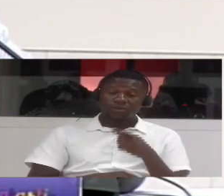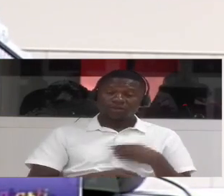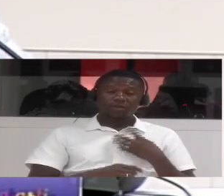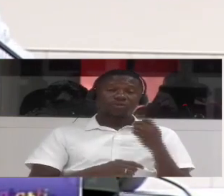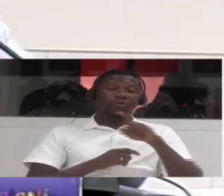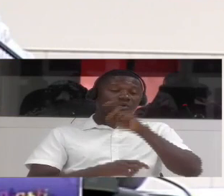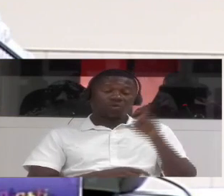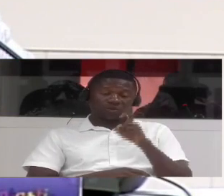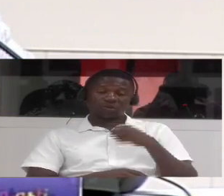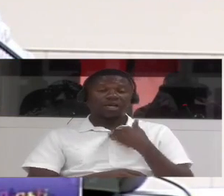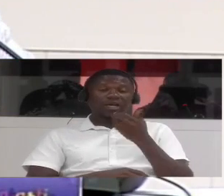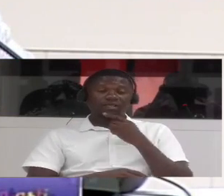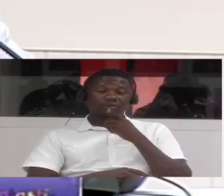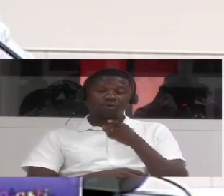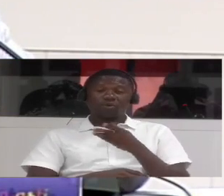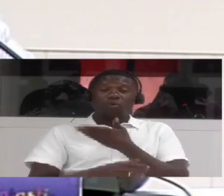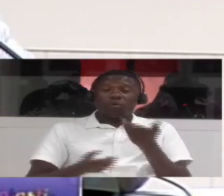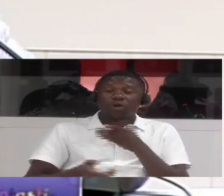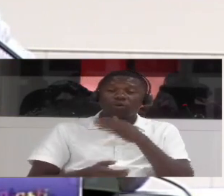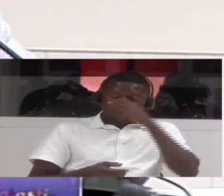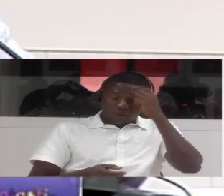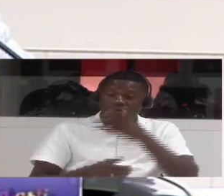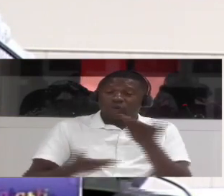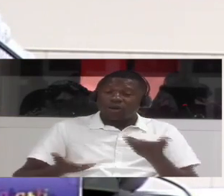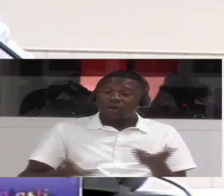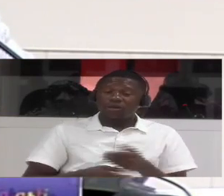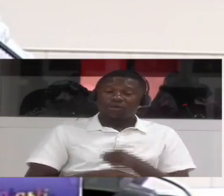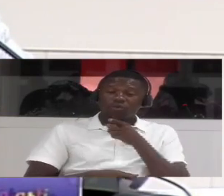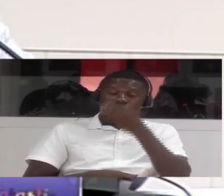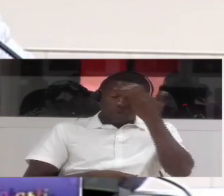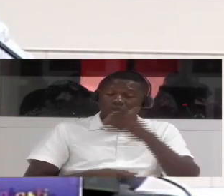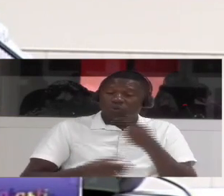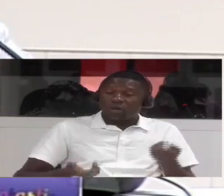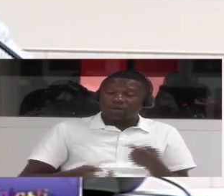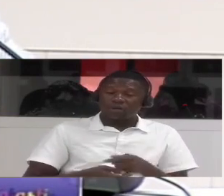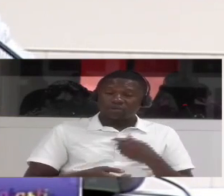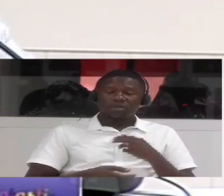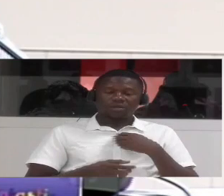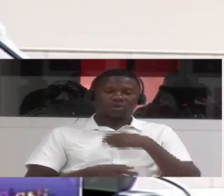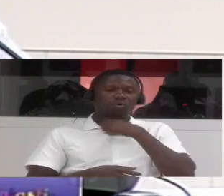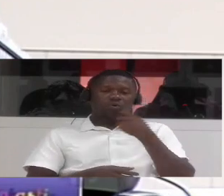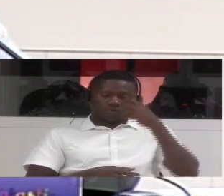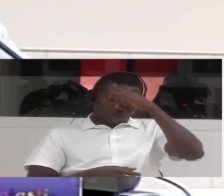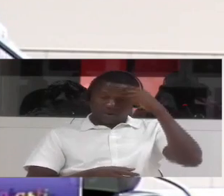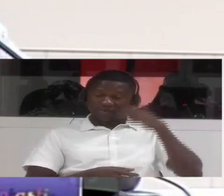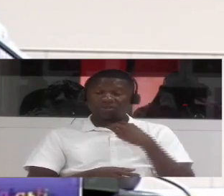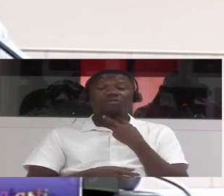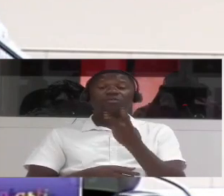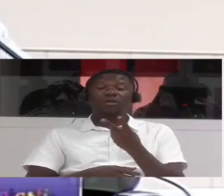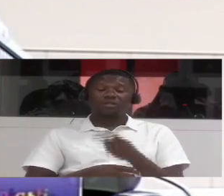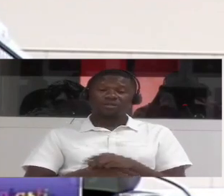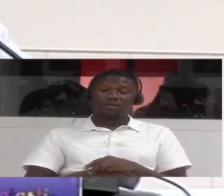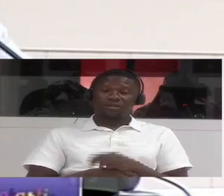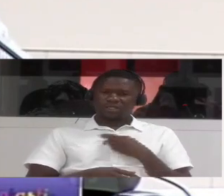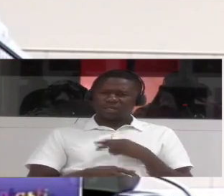asking him was, where are you working? He told them, I'm working for The Voice. And then they asked, is that an underground